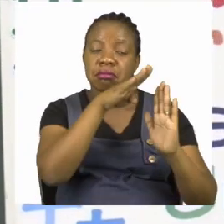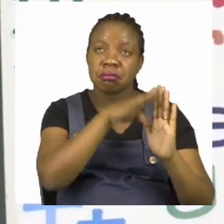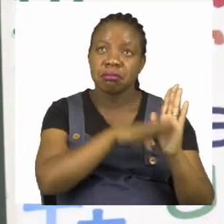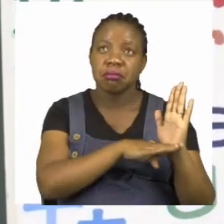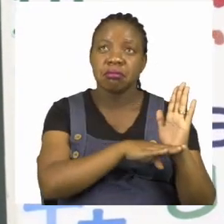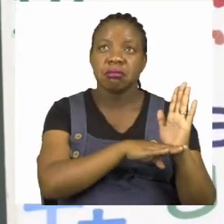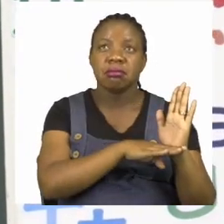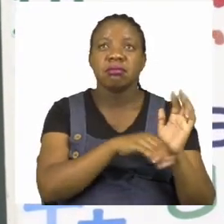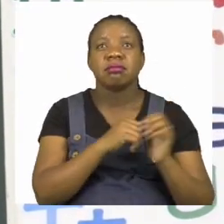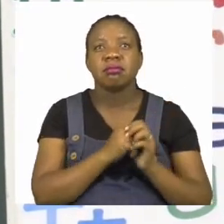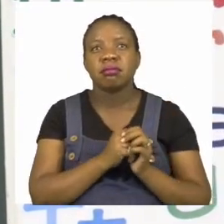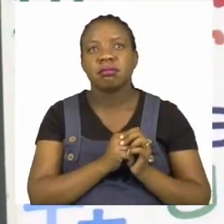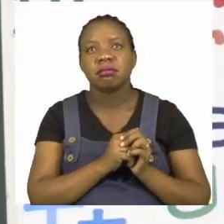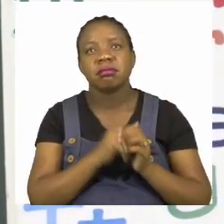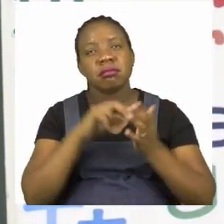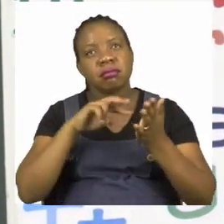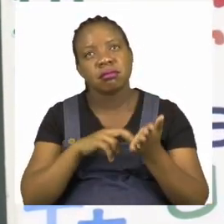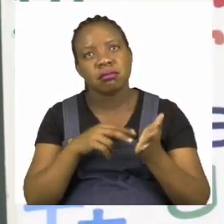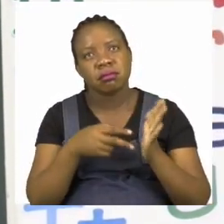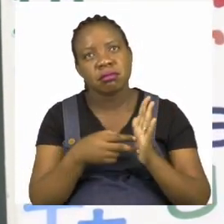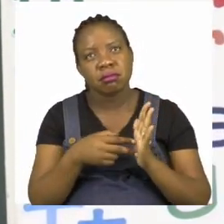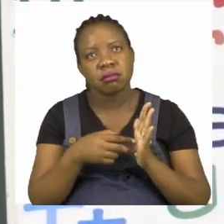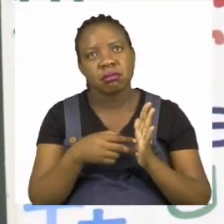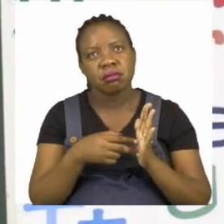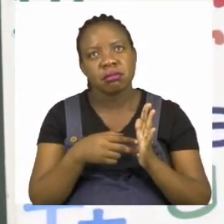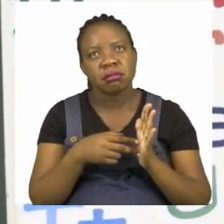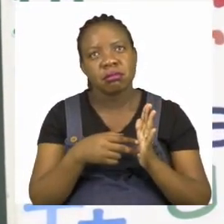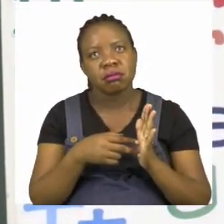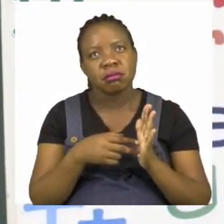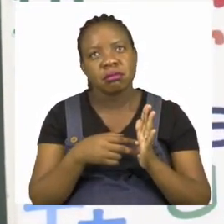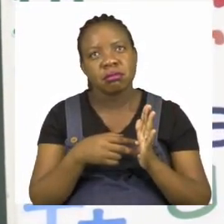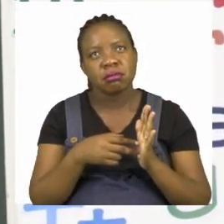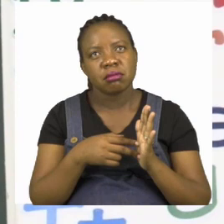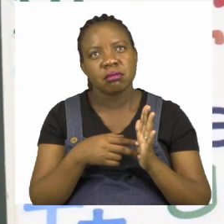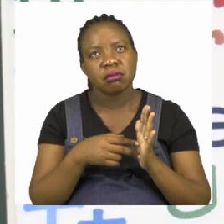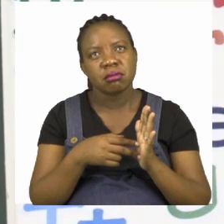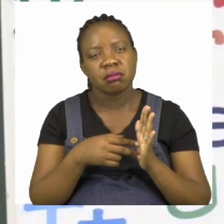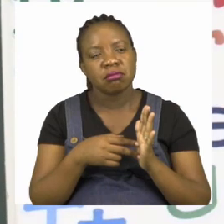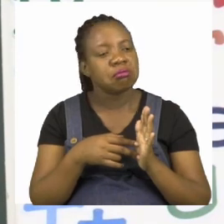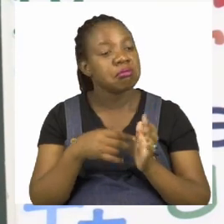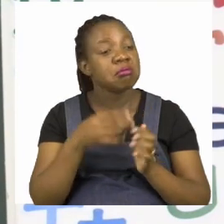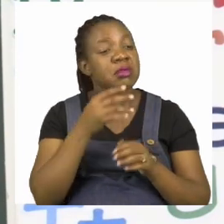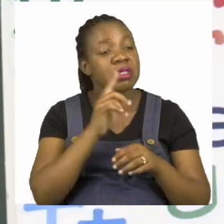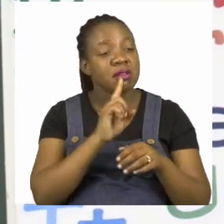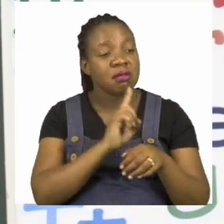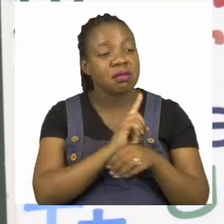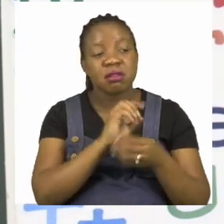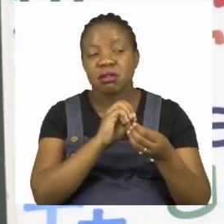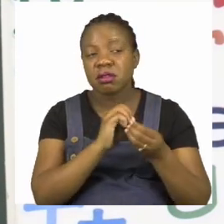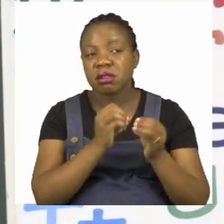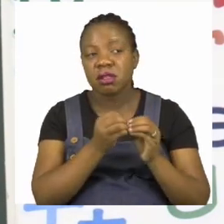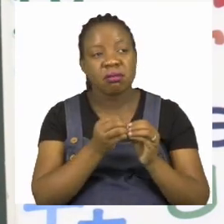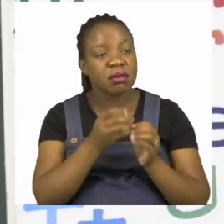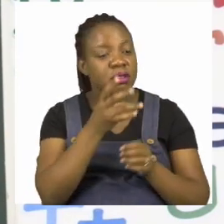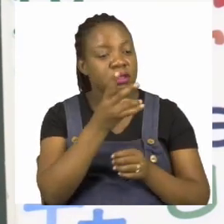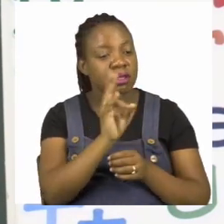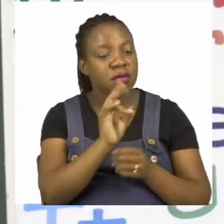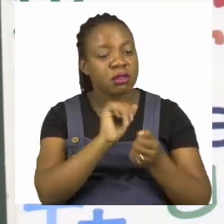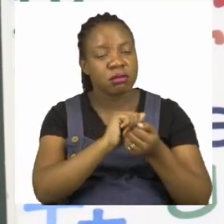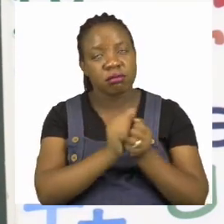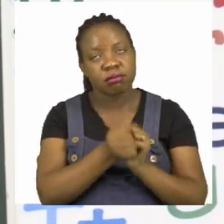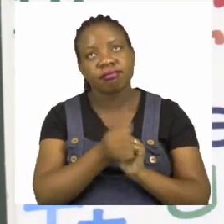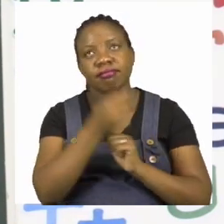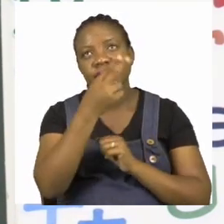down. So that means that 7 doesn't change. And our answer